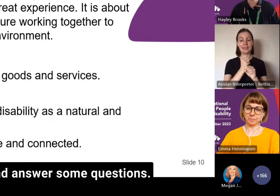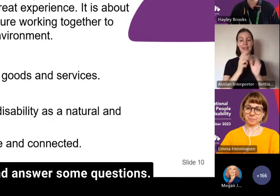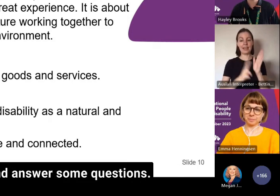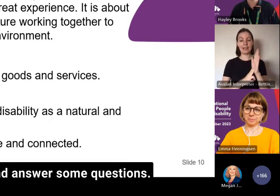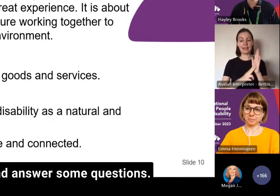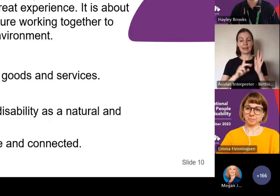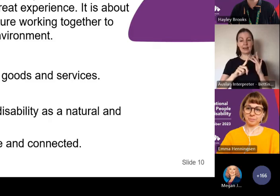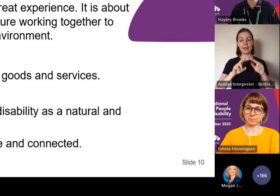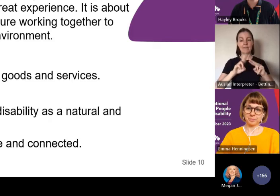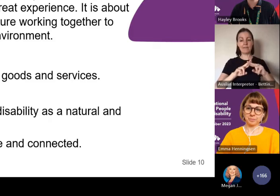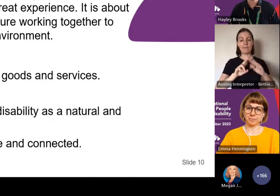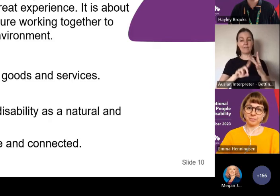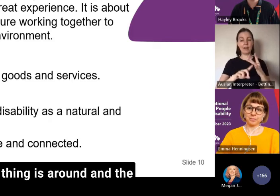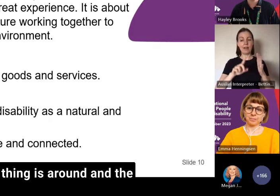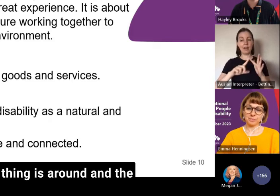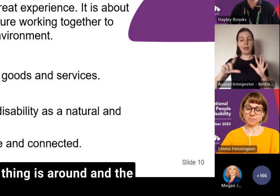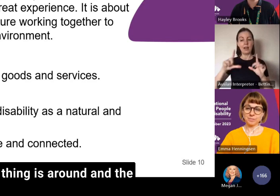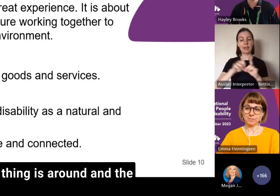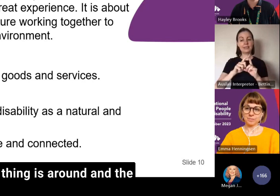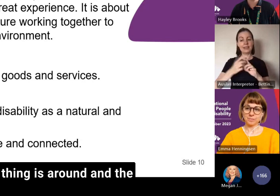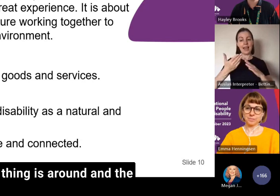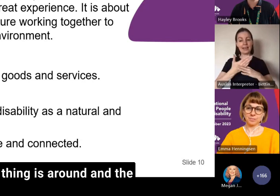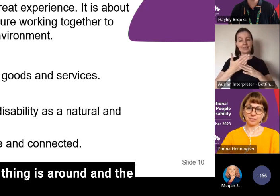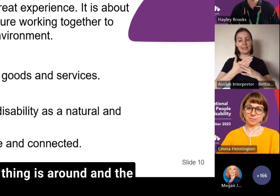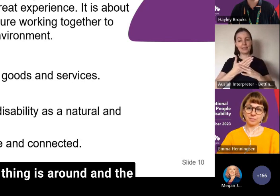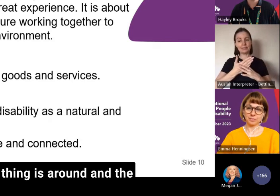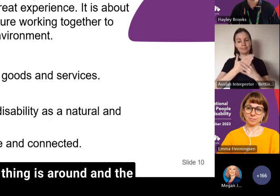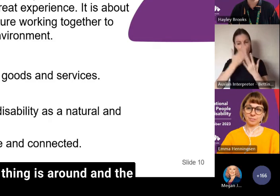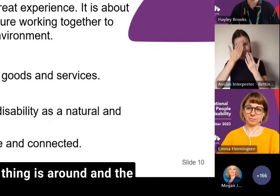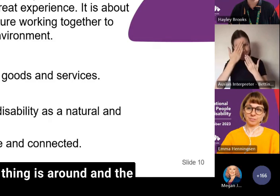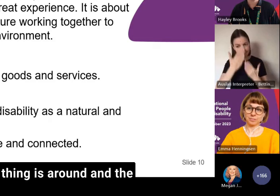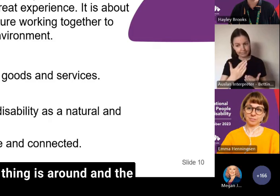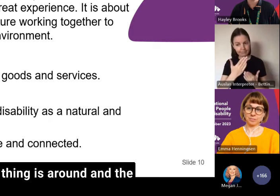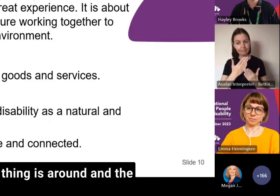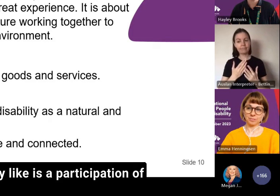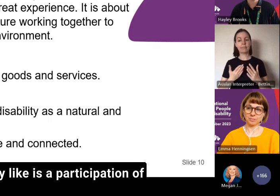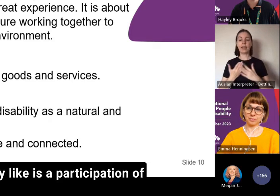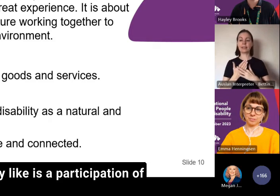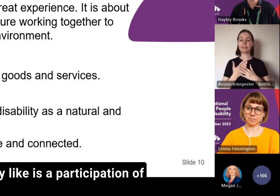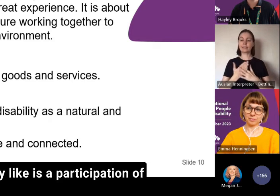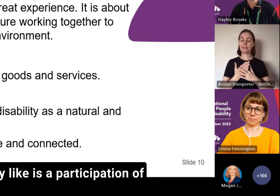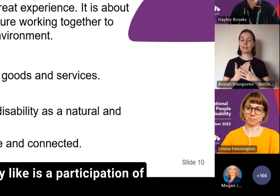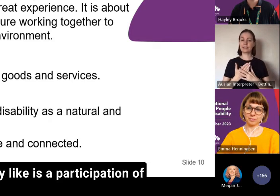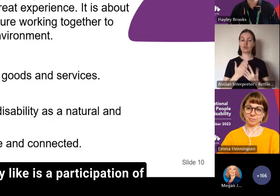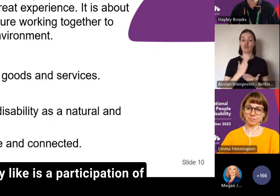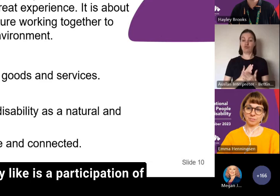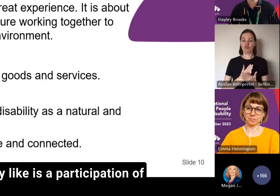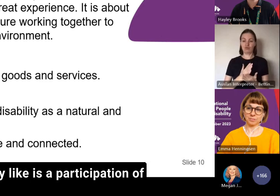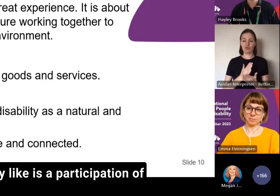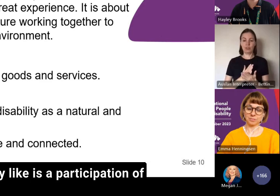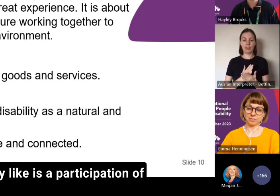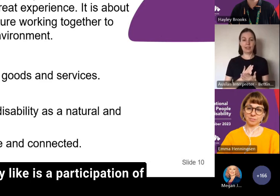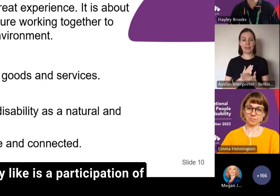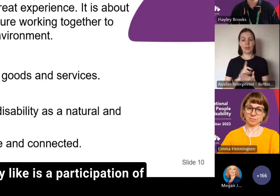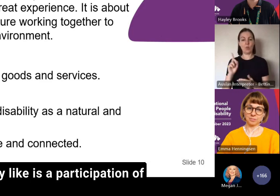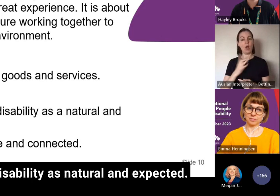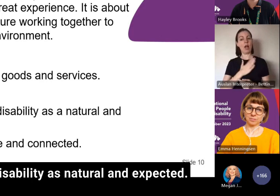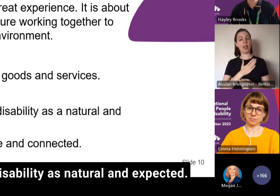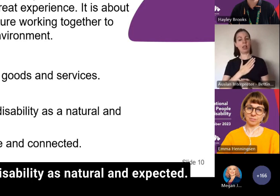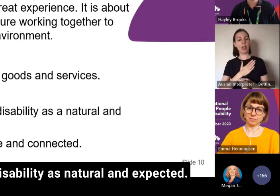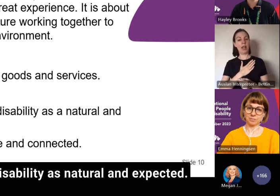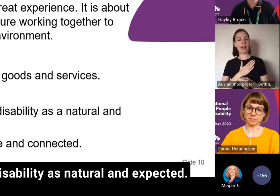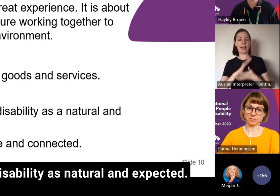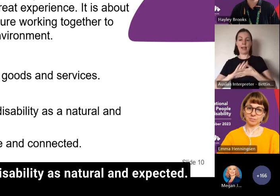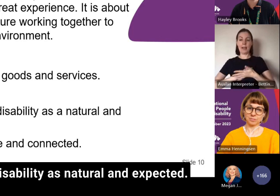answer some questions. I think, yeah, the key thing is around, and the piece that I really like, is a participation of